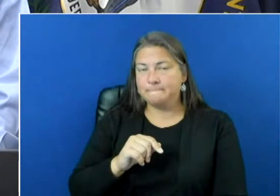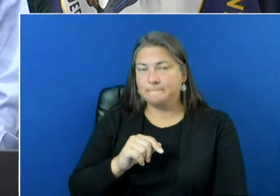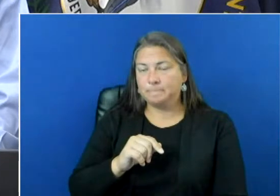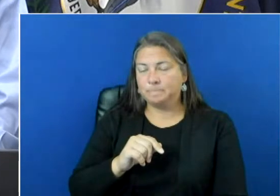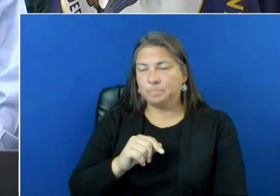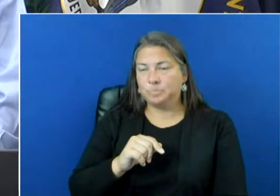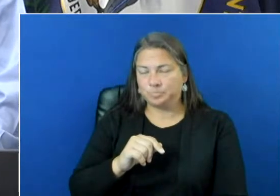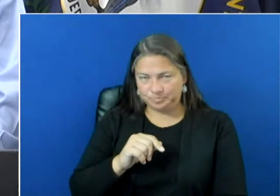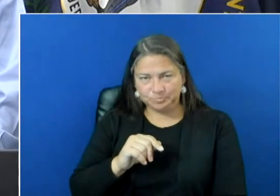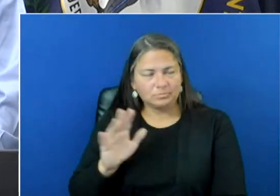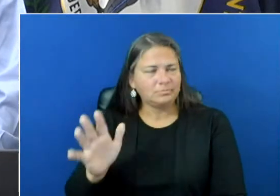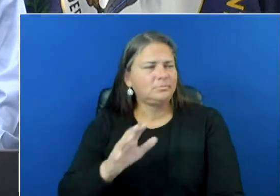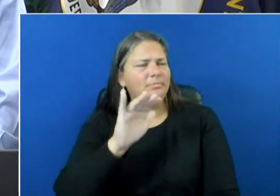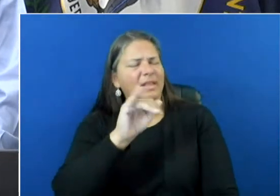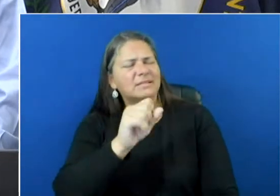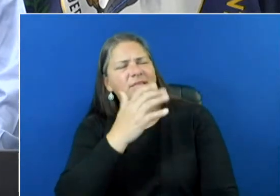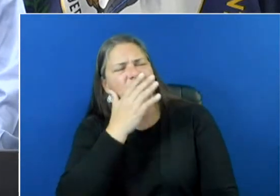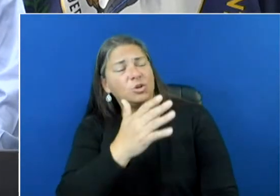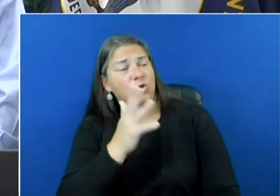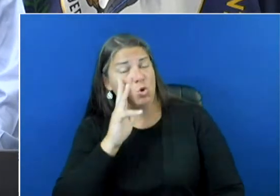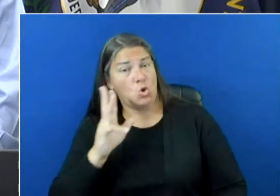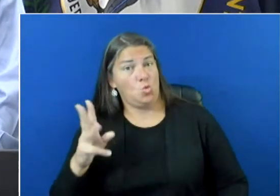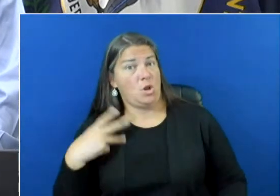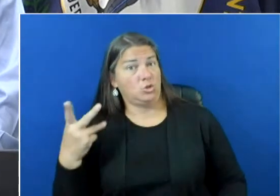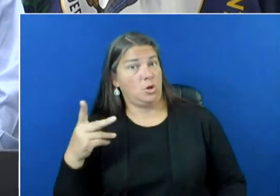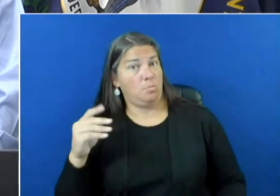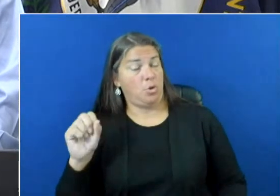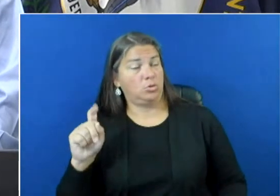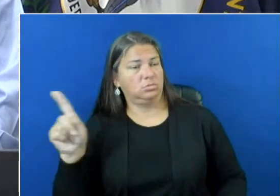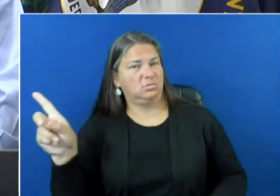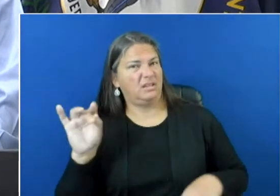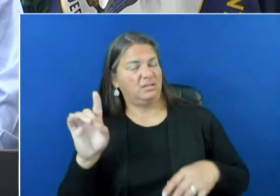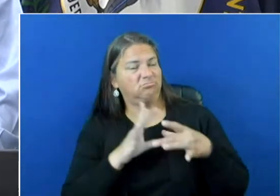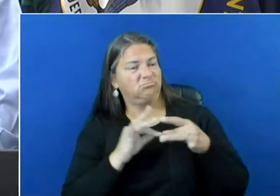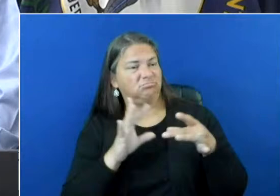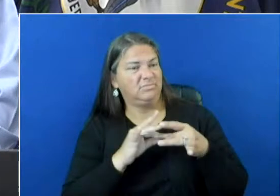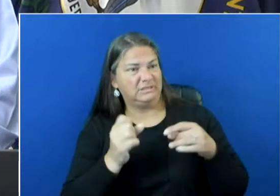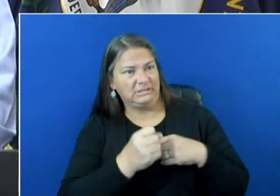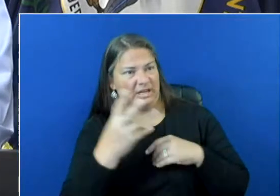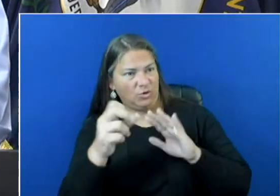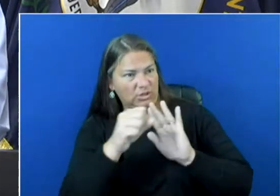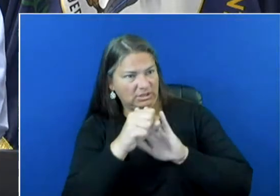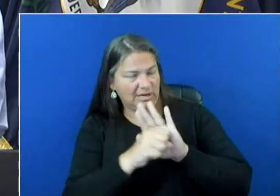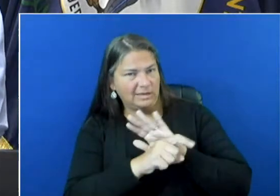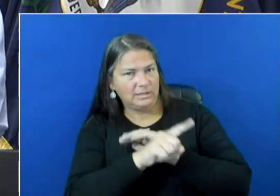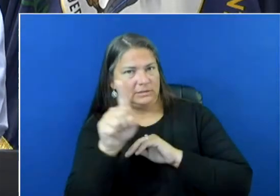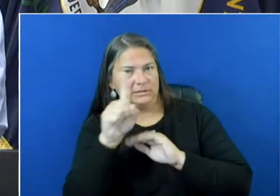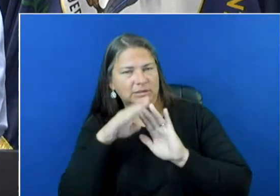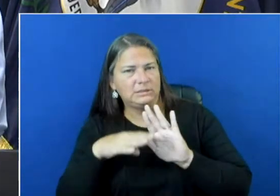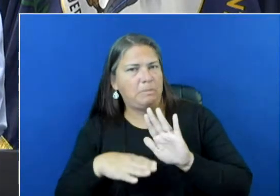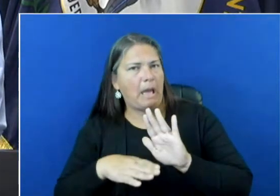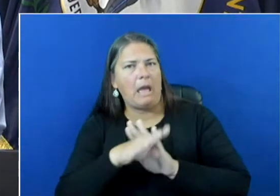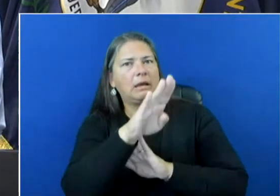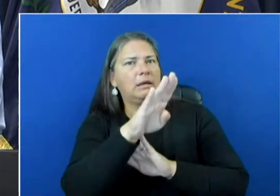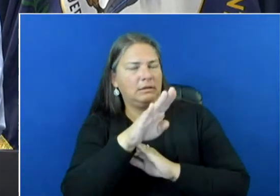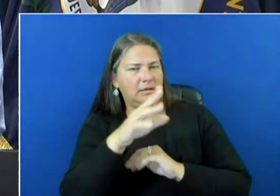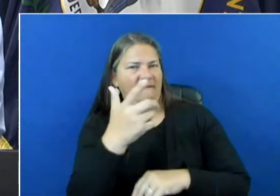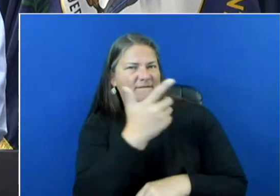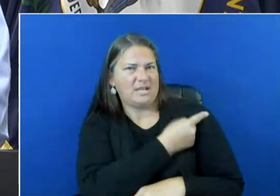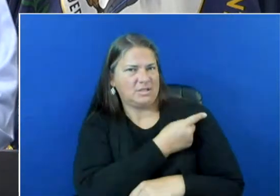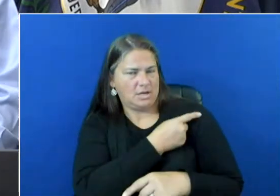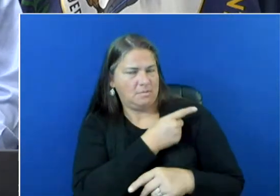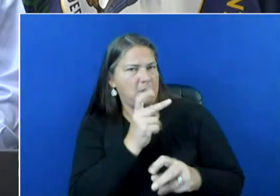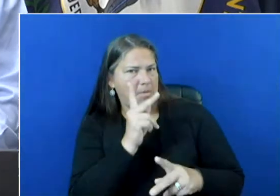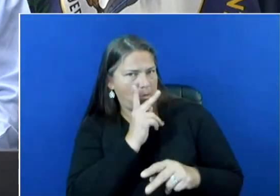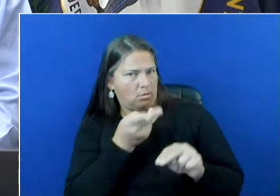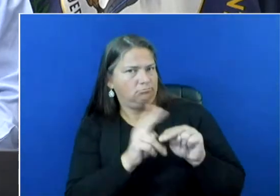Yes, thank you. So the Washington Post reported a few days ago that several states are seeing a spike in vaccination rates. I know you talked a little bit about